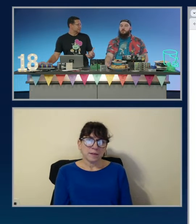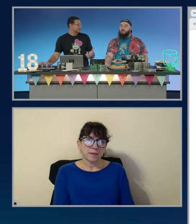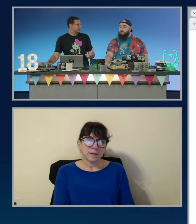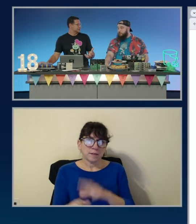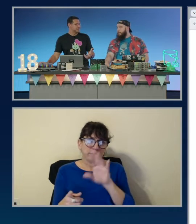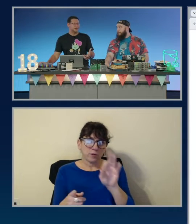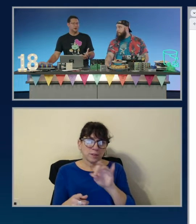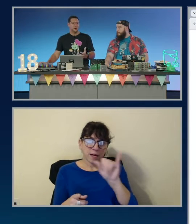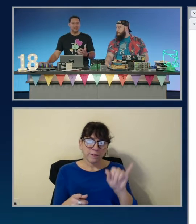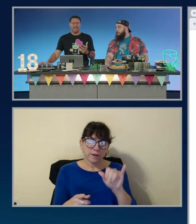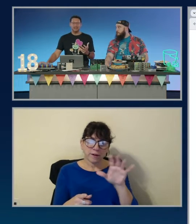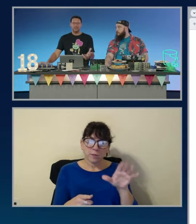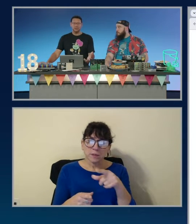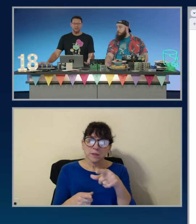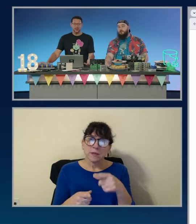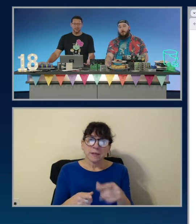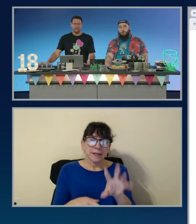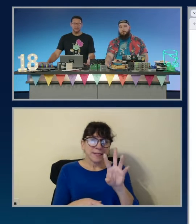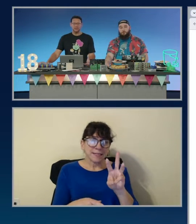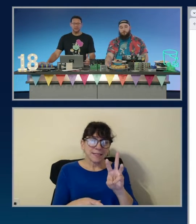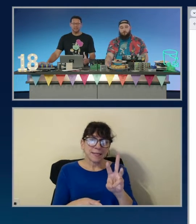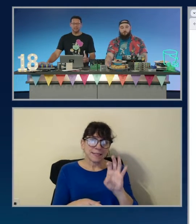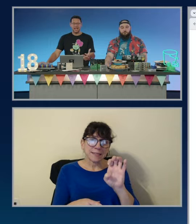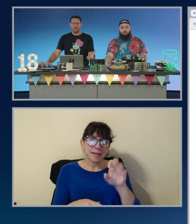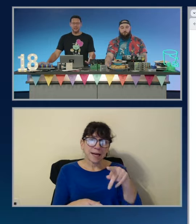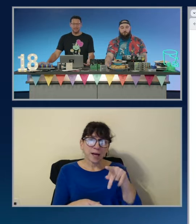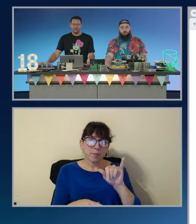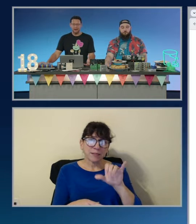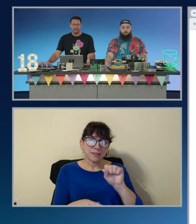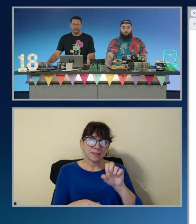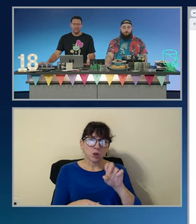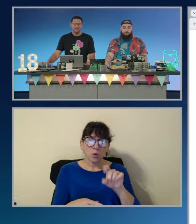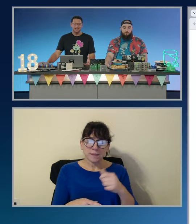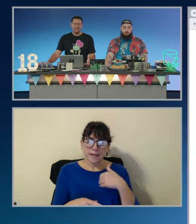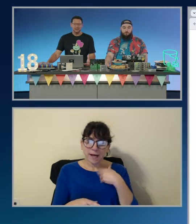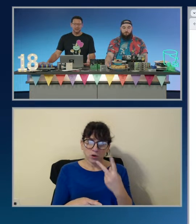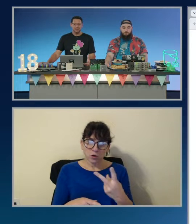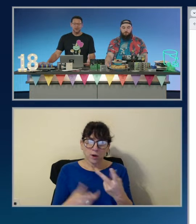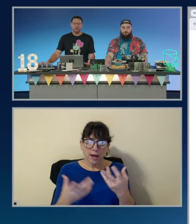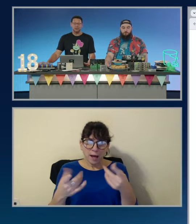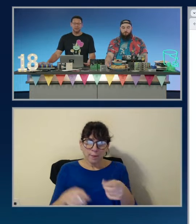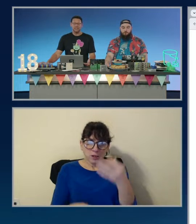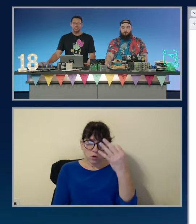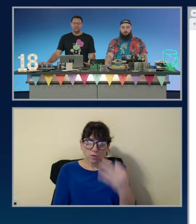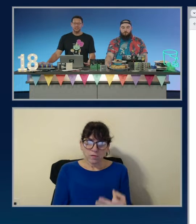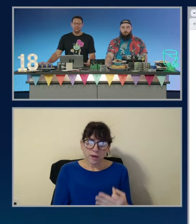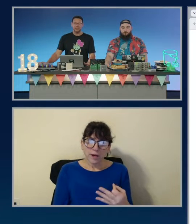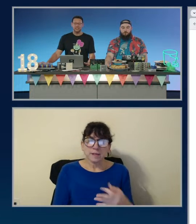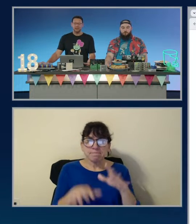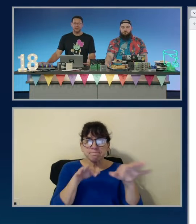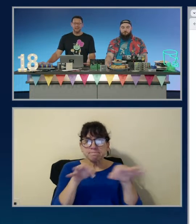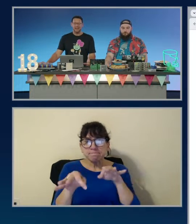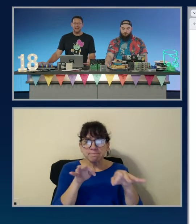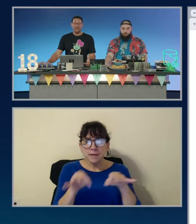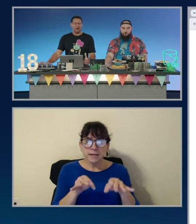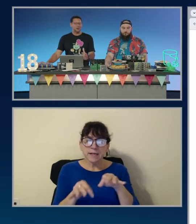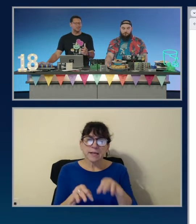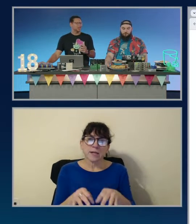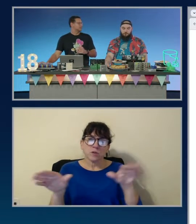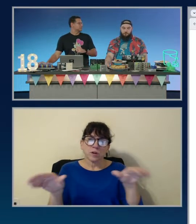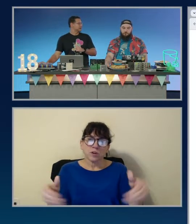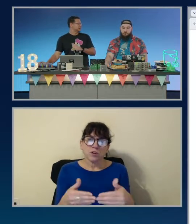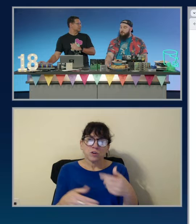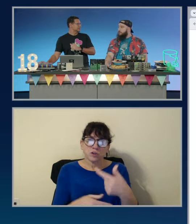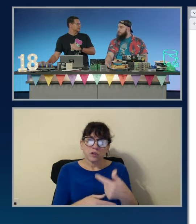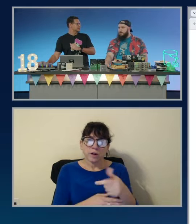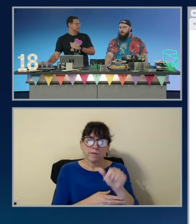6 episodes. They've already had 2 of them, so it's happening every Friday. They walk through an introduction to generative AI, Art